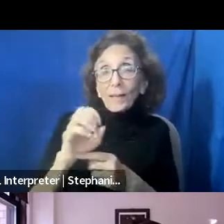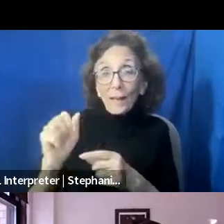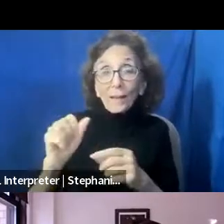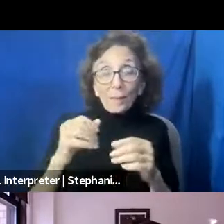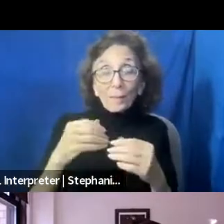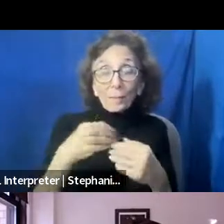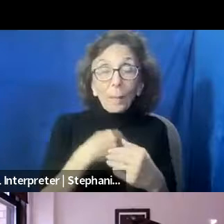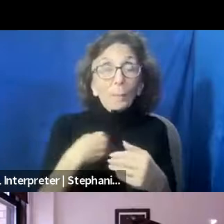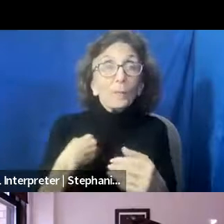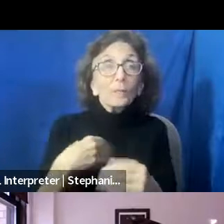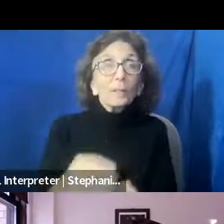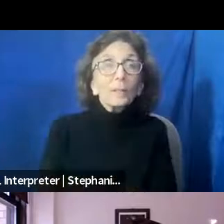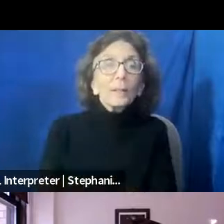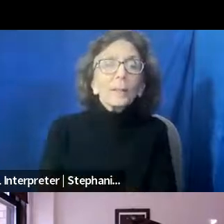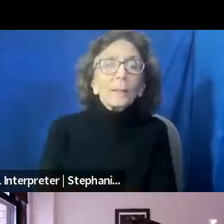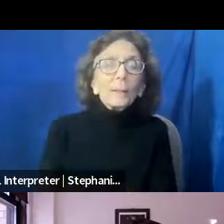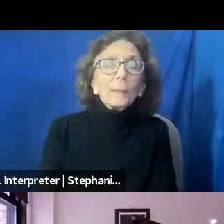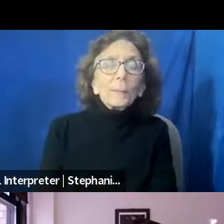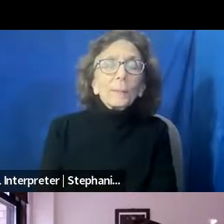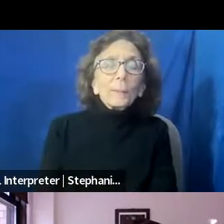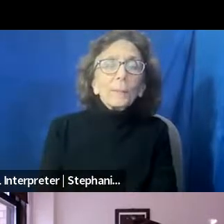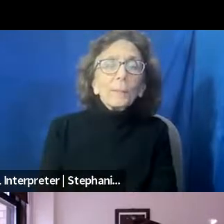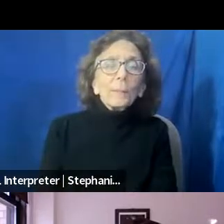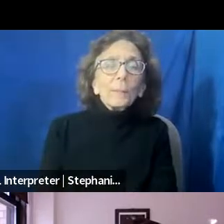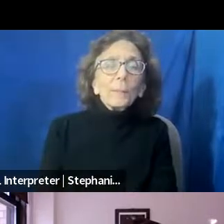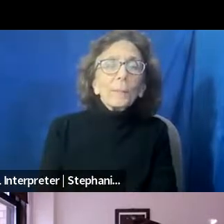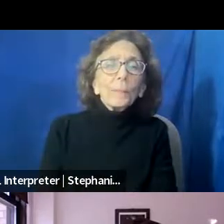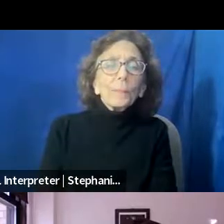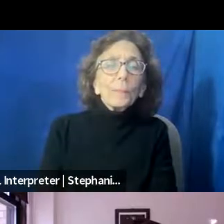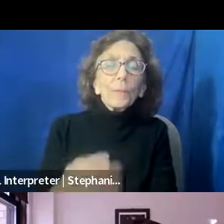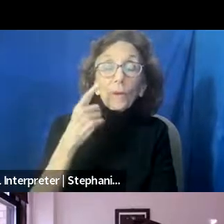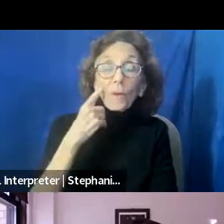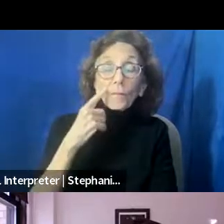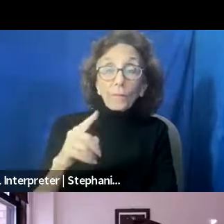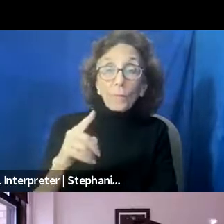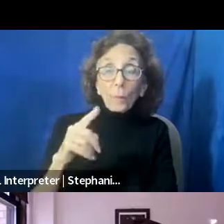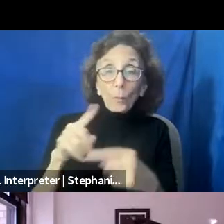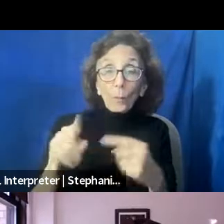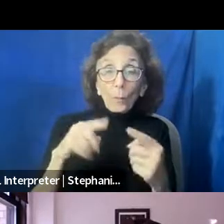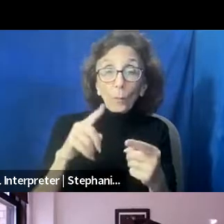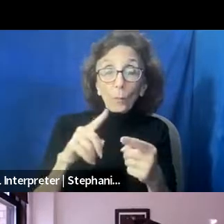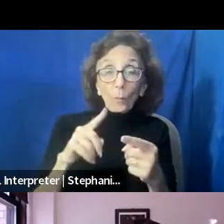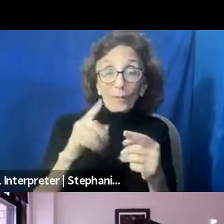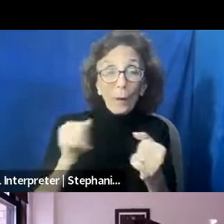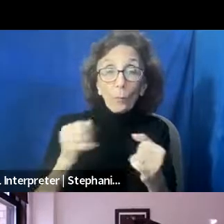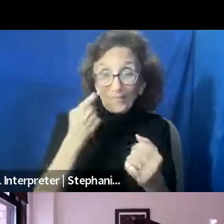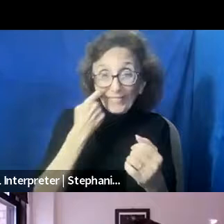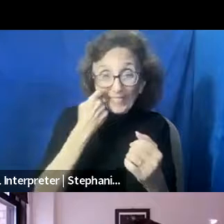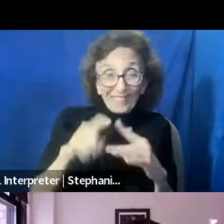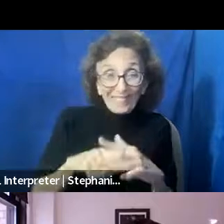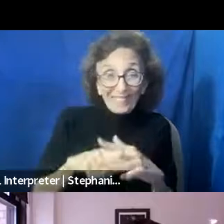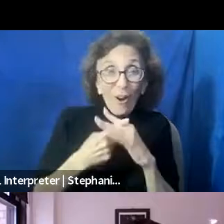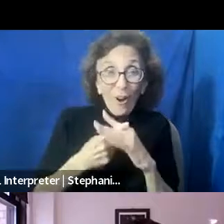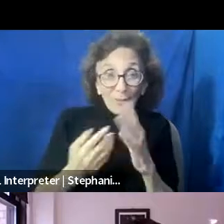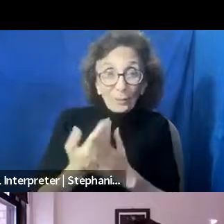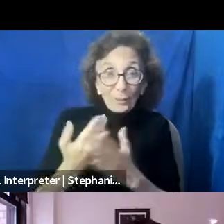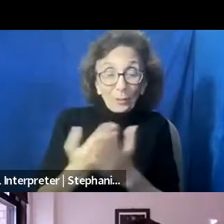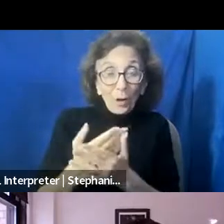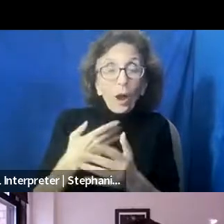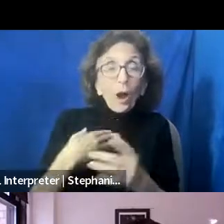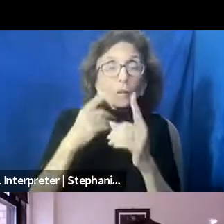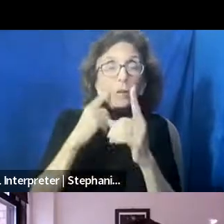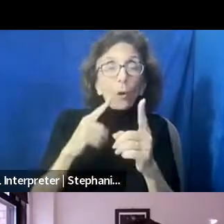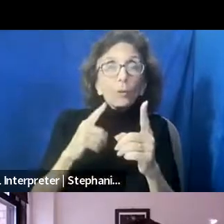I think the short answer is, in these early days of this new model, it's going to be about finding